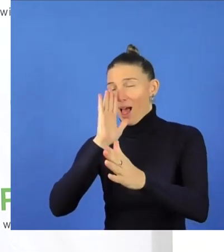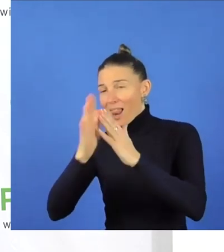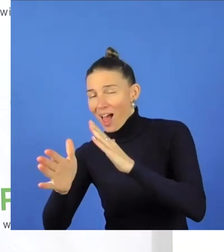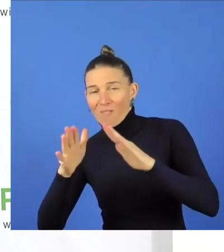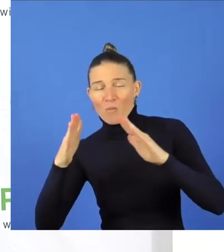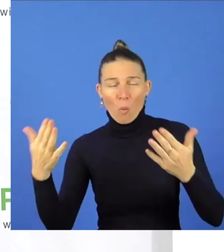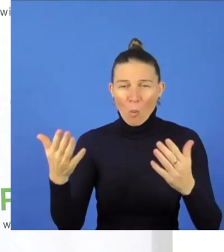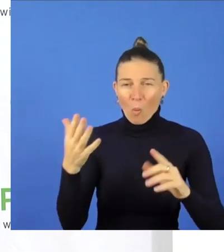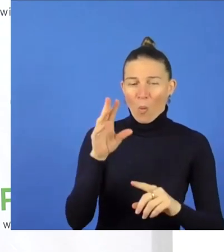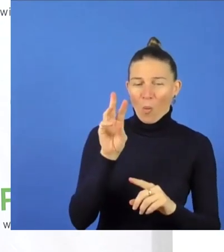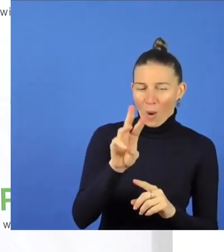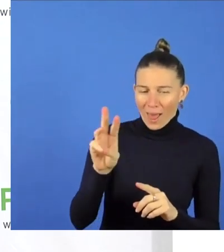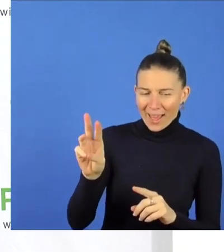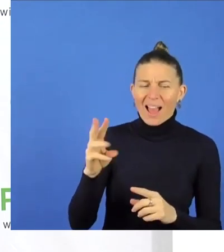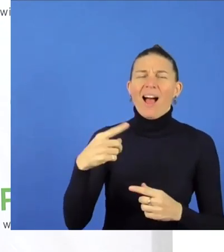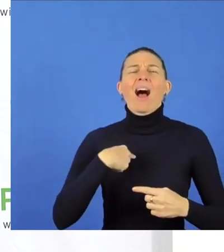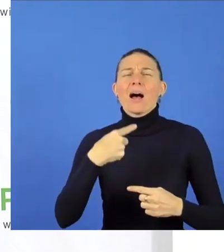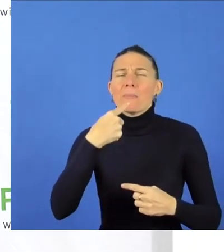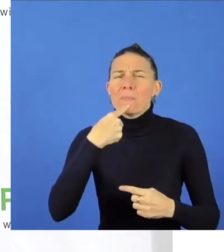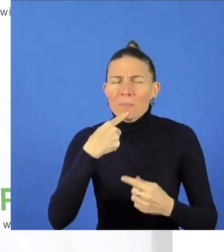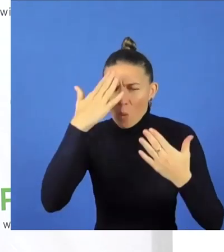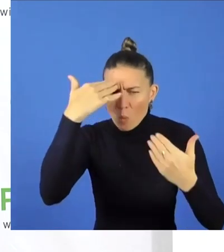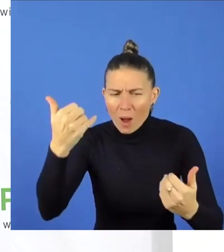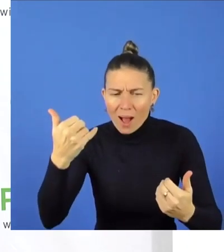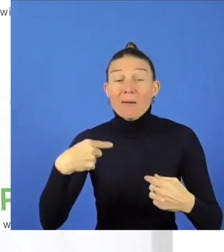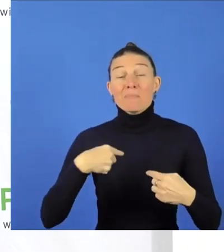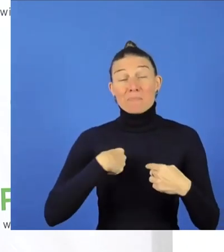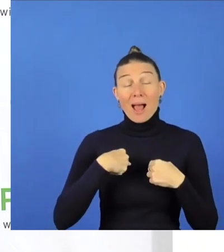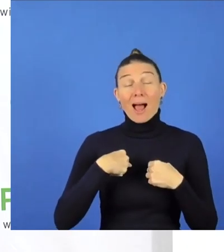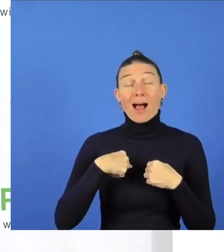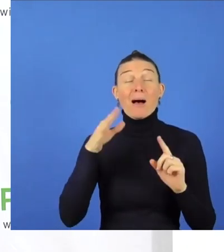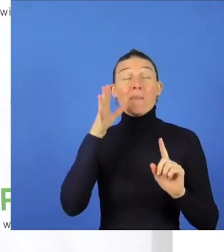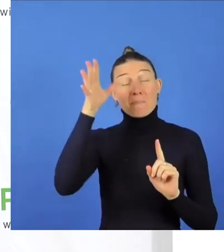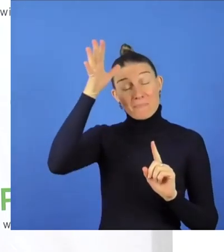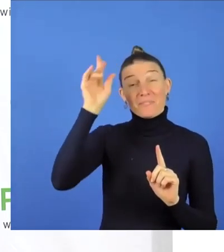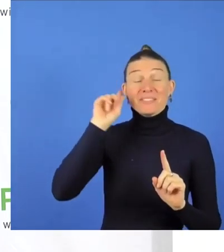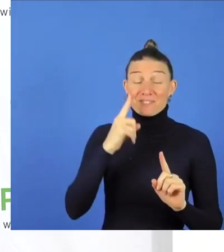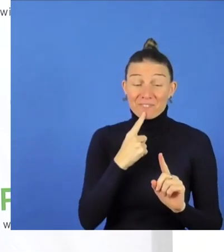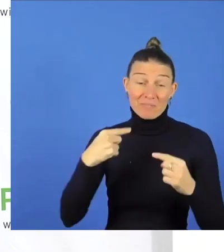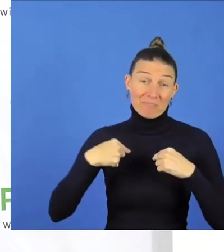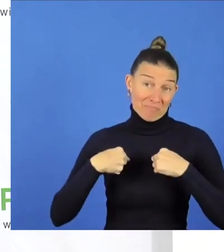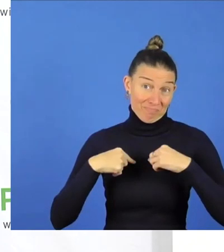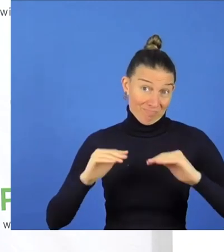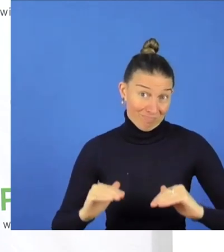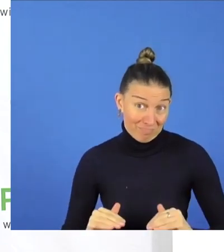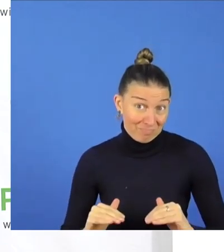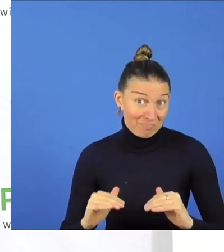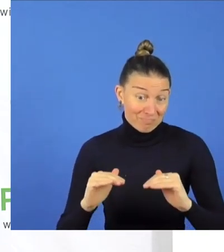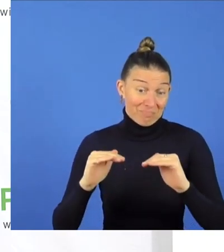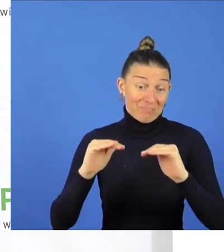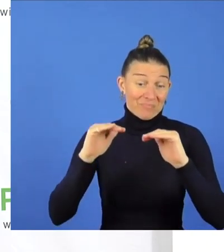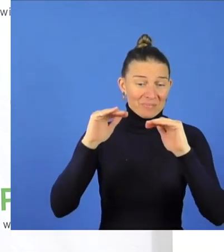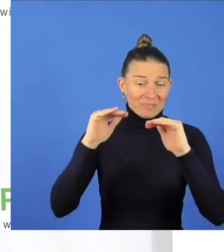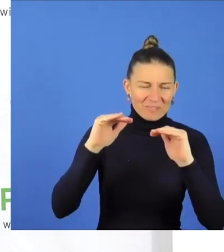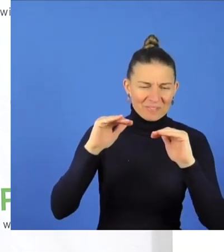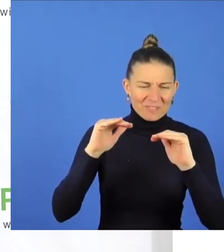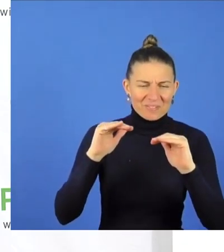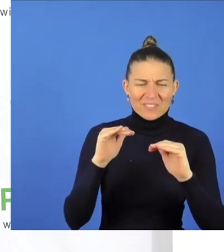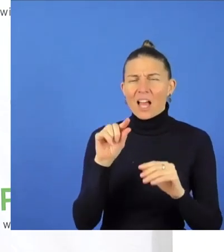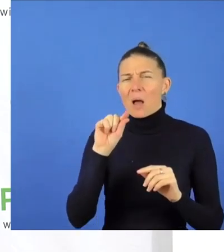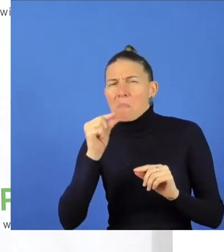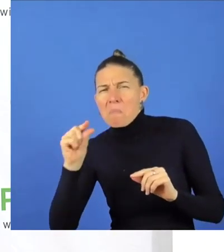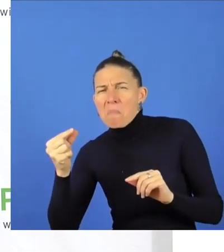I mentioned that because I'm a son of a deaf parent, so I grew up with little things that were helpful to my parents,